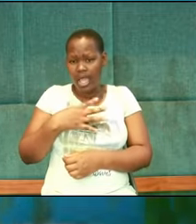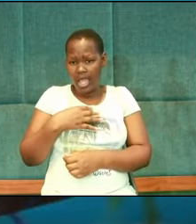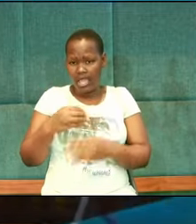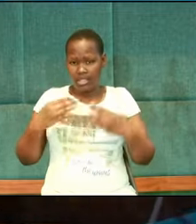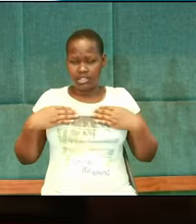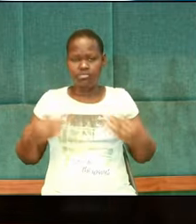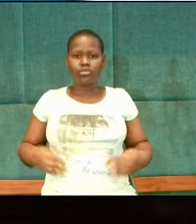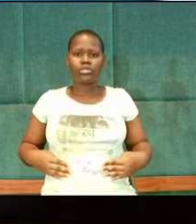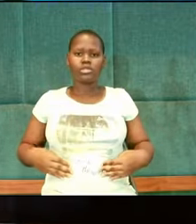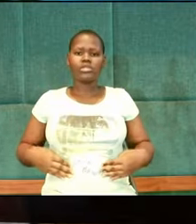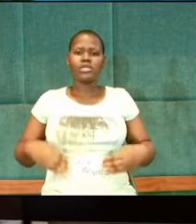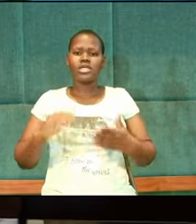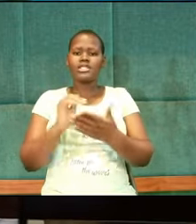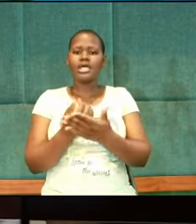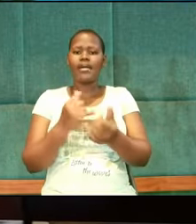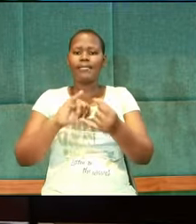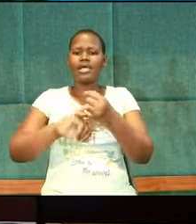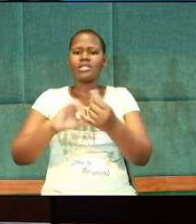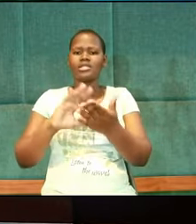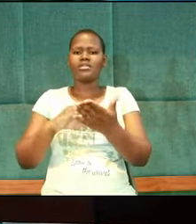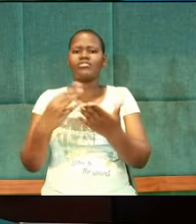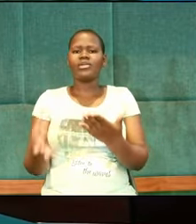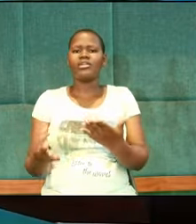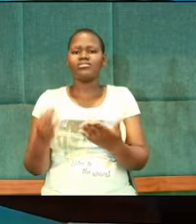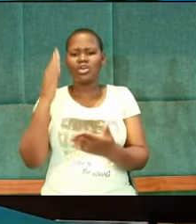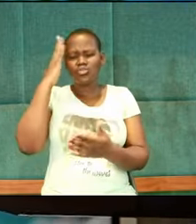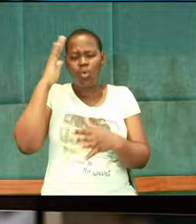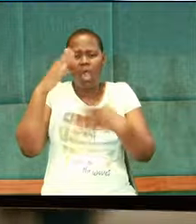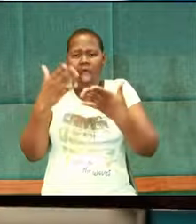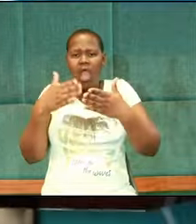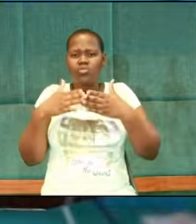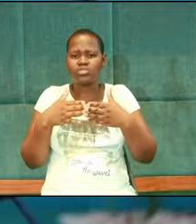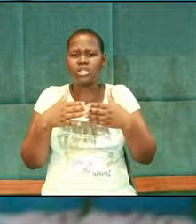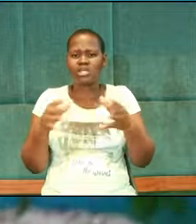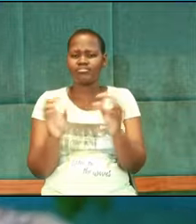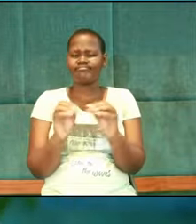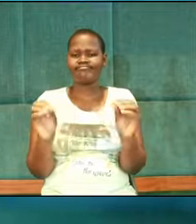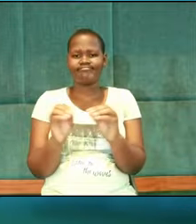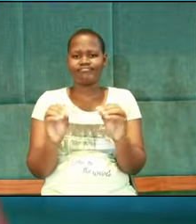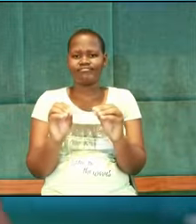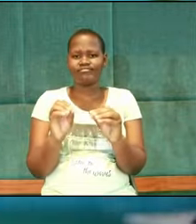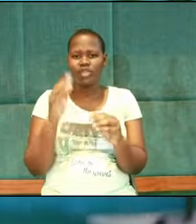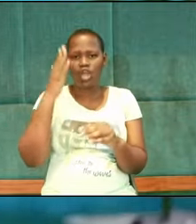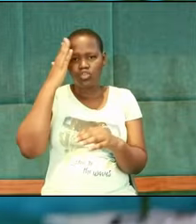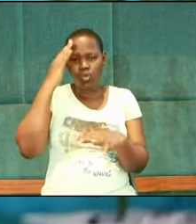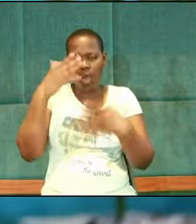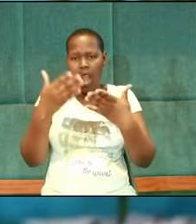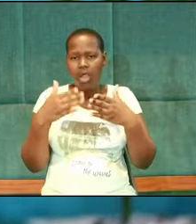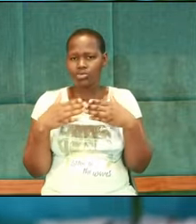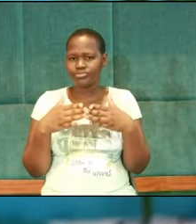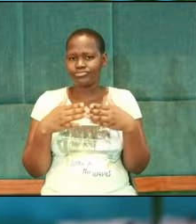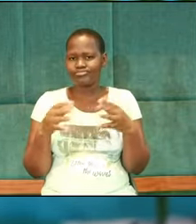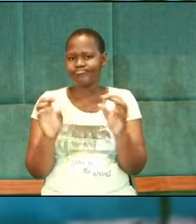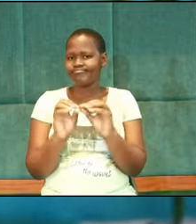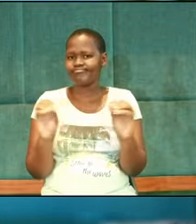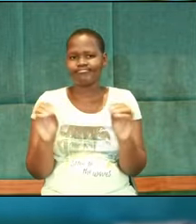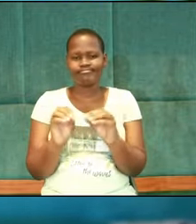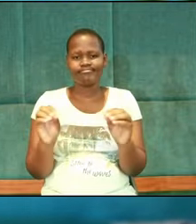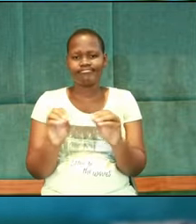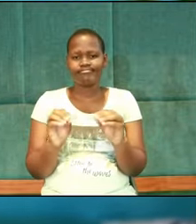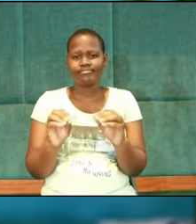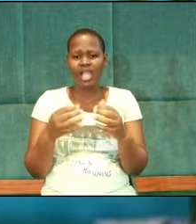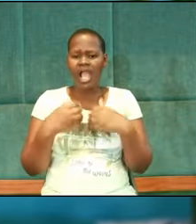Some of us, our marriage is collapsing. We don't even know how to have sex. I repeat, we don't know how to have sex. For the fact that you